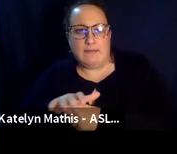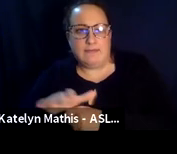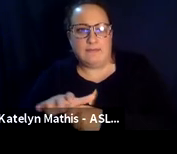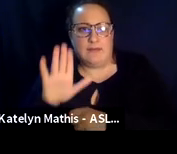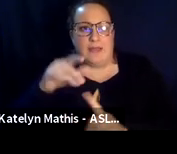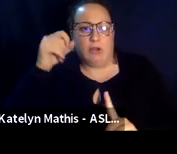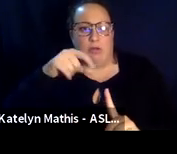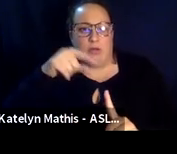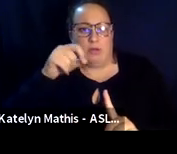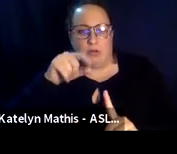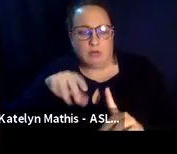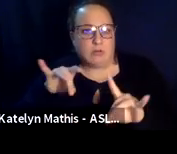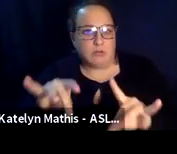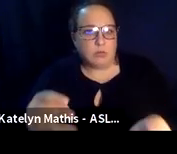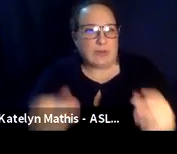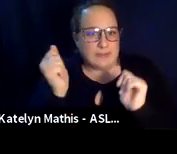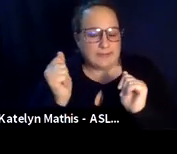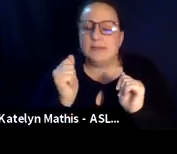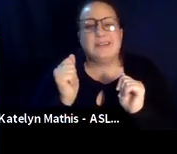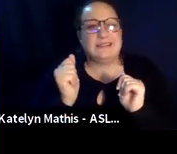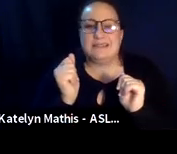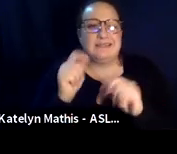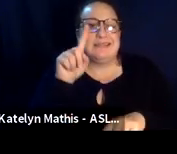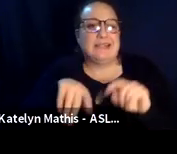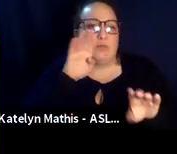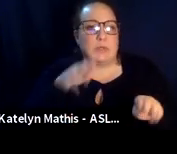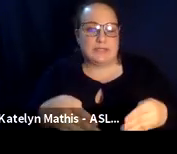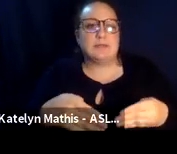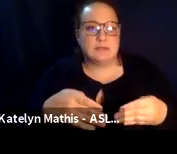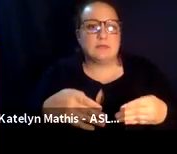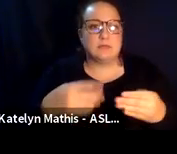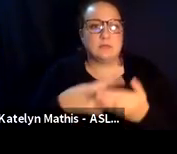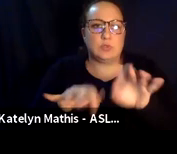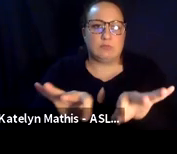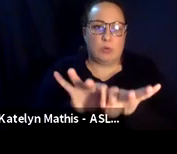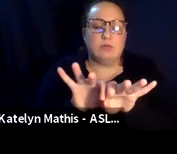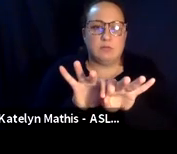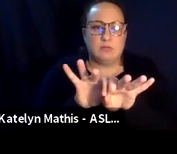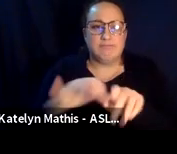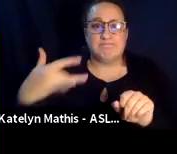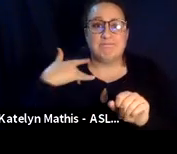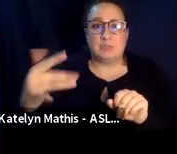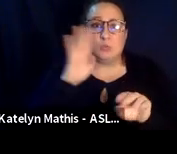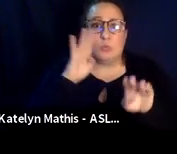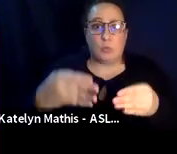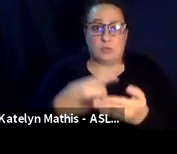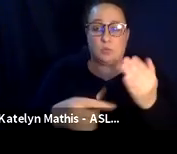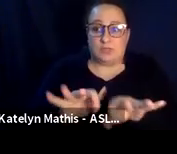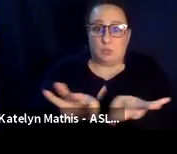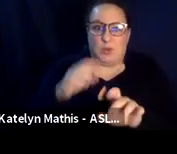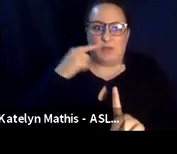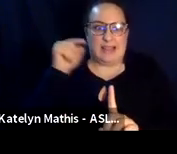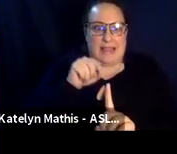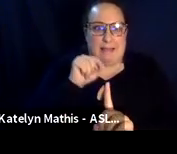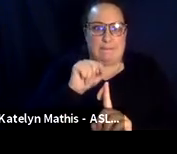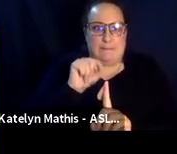are picking up really quickly. They're not able to focus on what's important. They tend to focus on what's important to them, but they